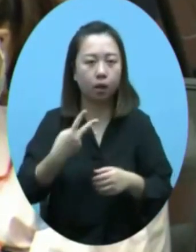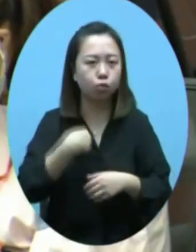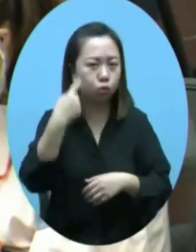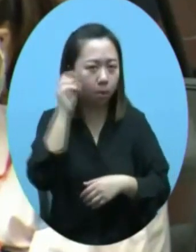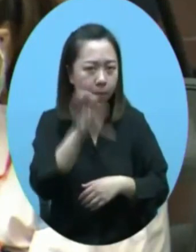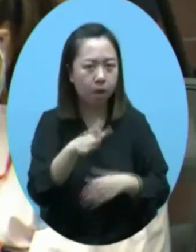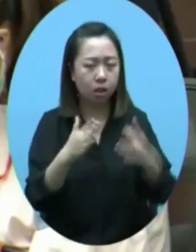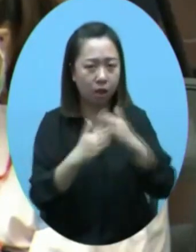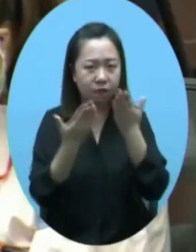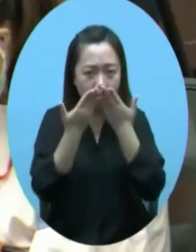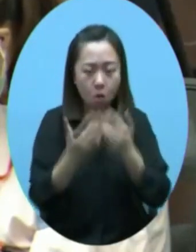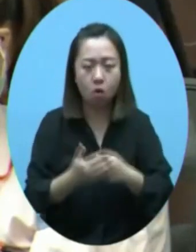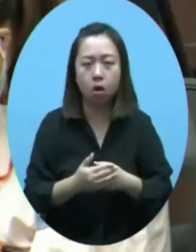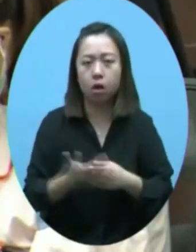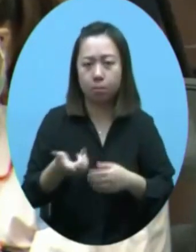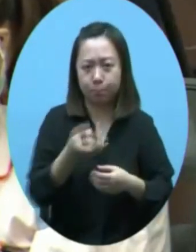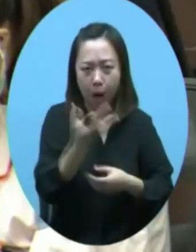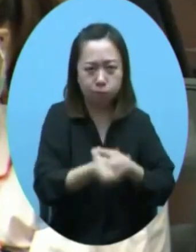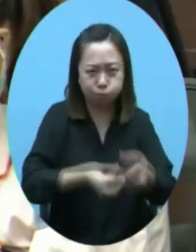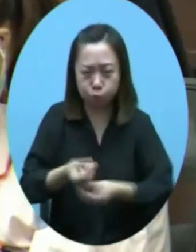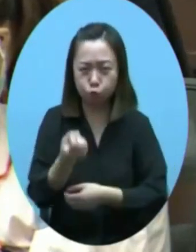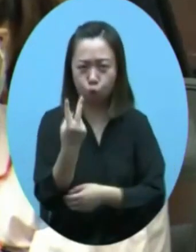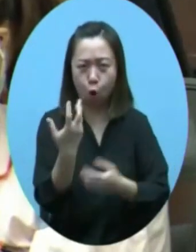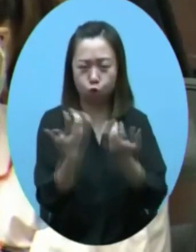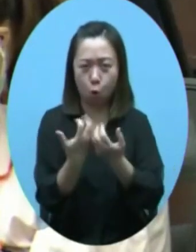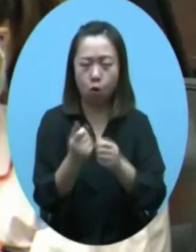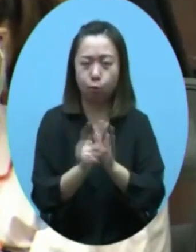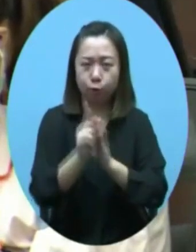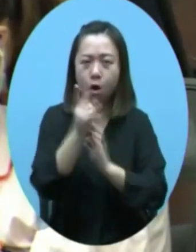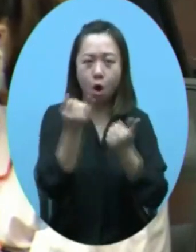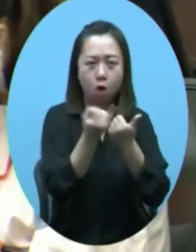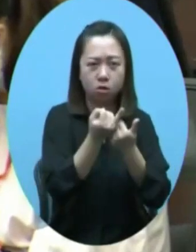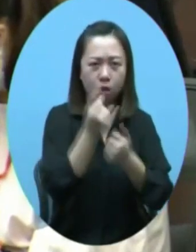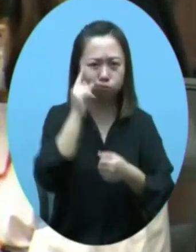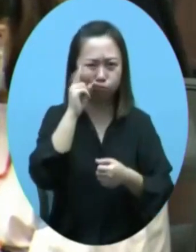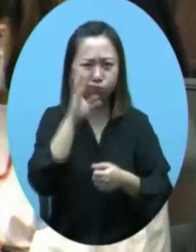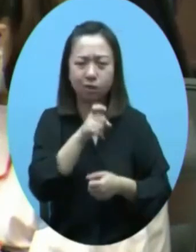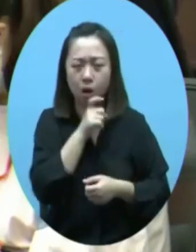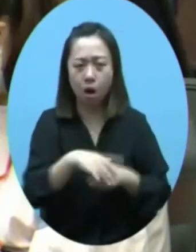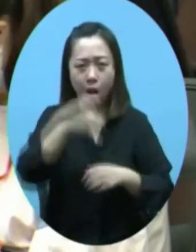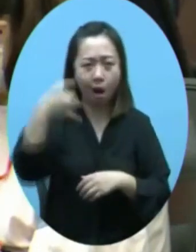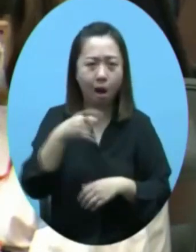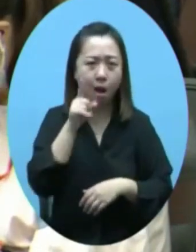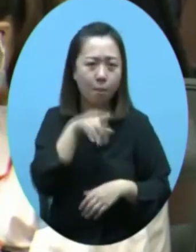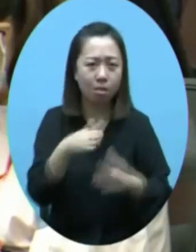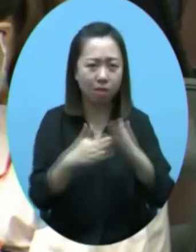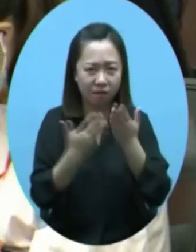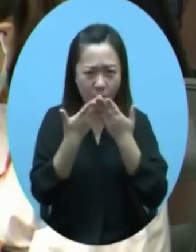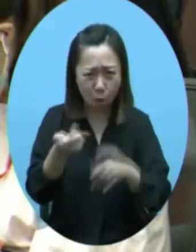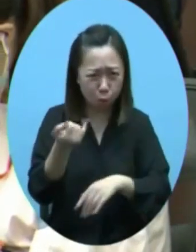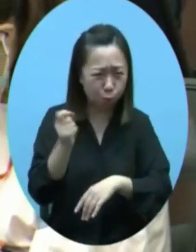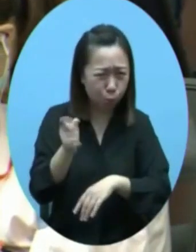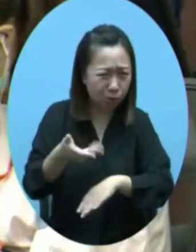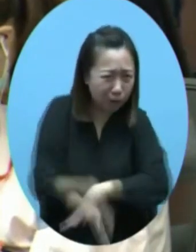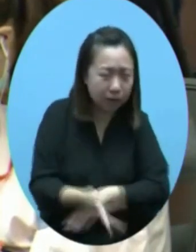Is it because of the large cluster there? And also, the double-digit local infections. Do